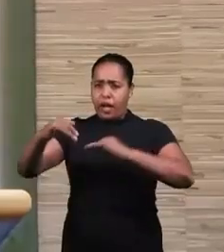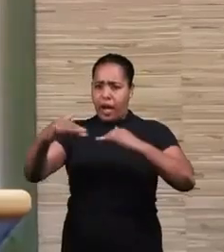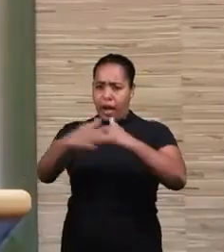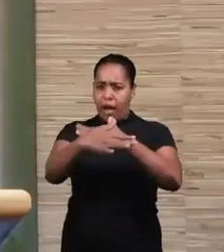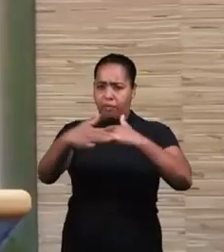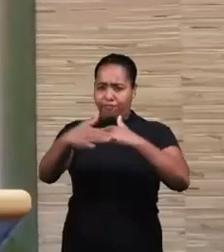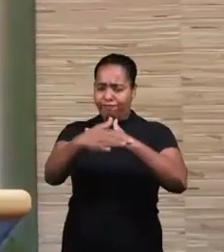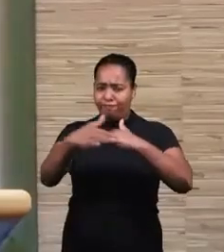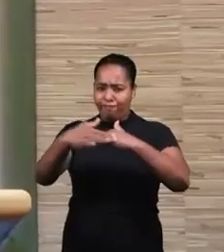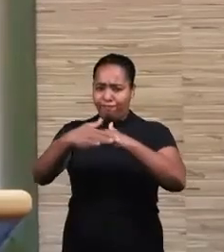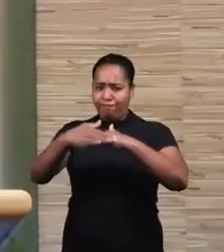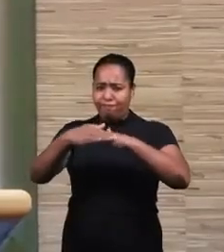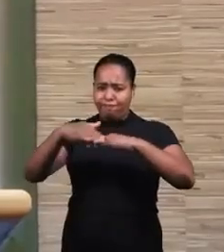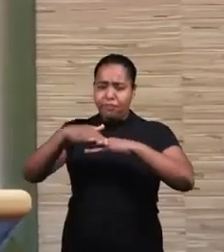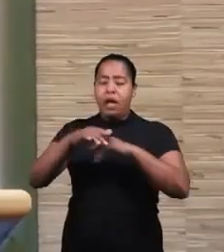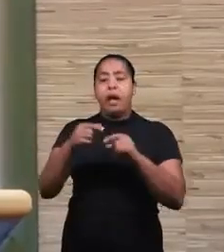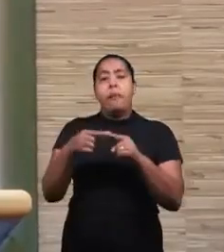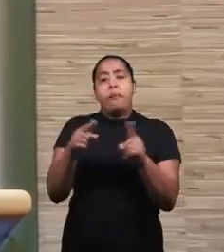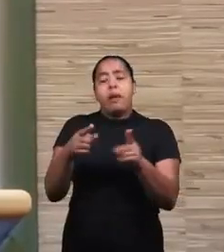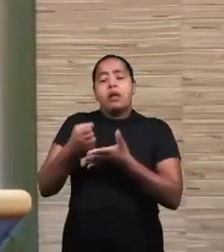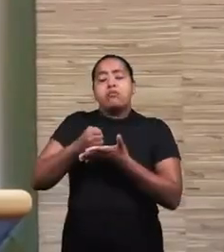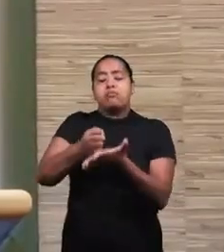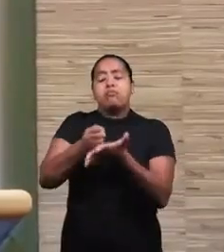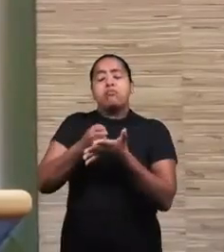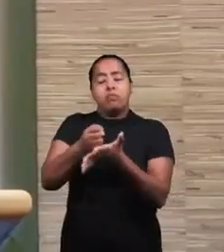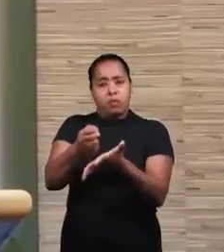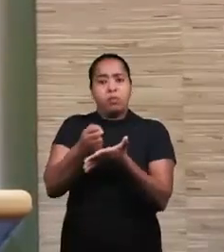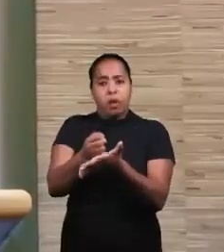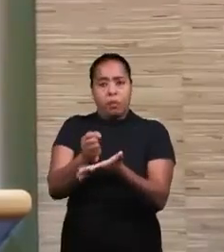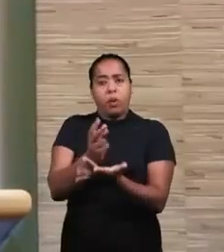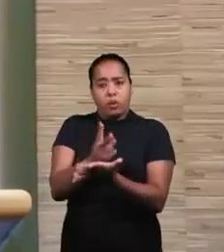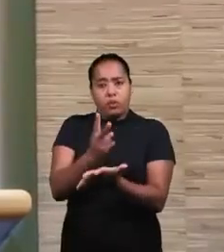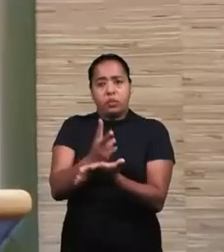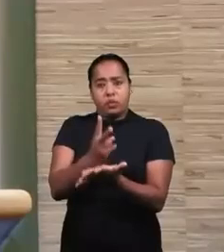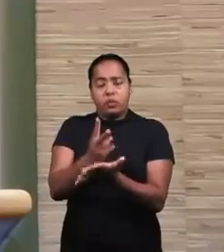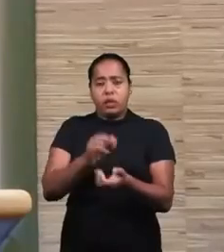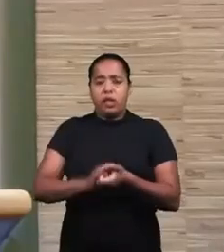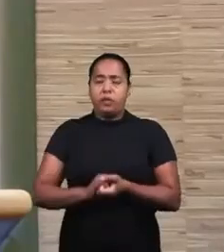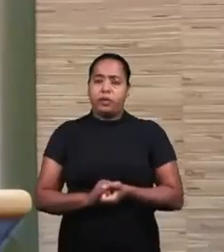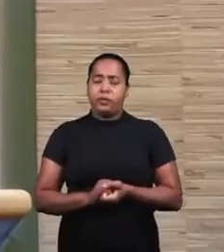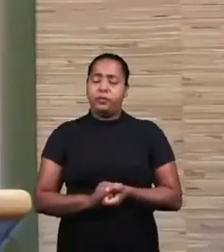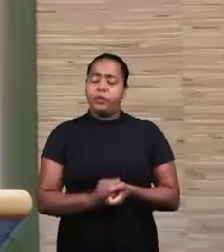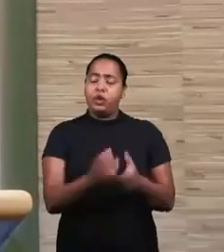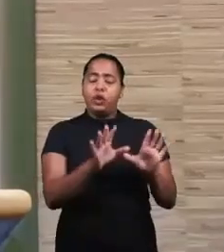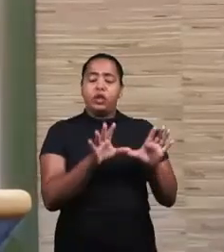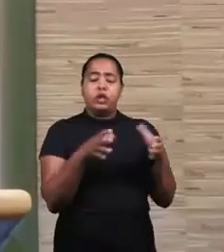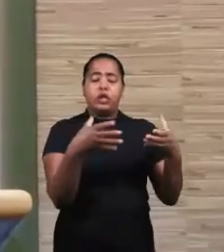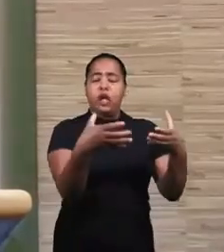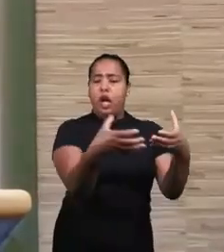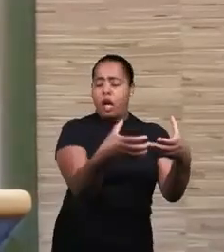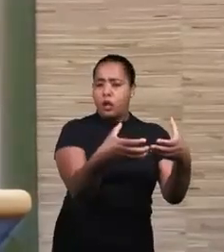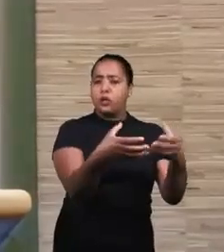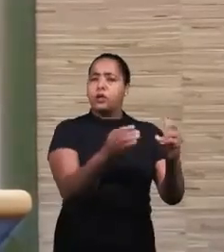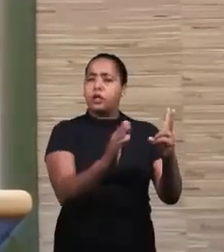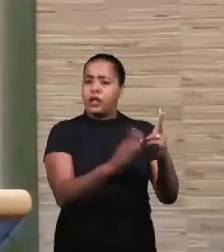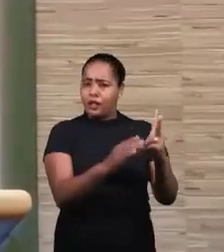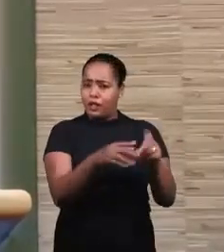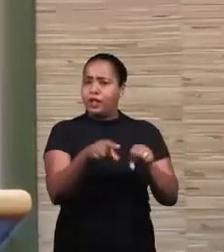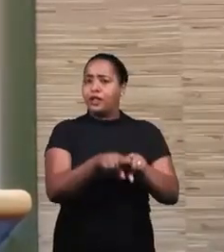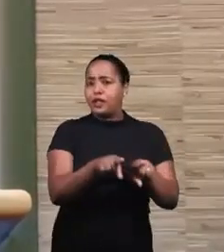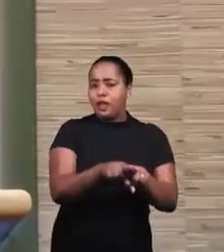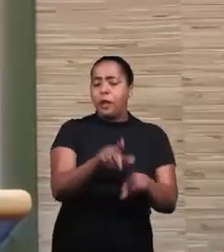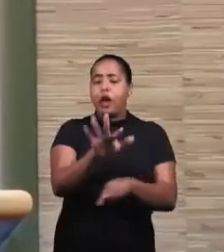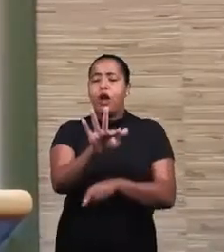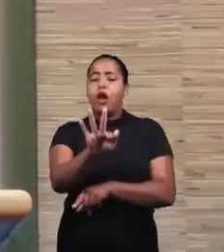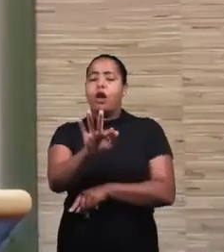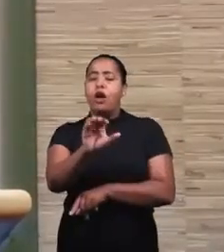community, which is being assisted. There is also the tribe in Fonte Nova, which